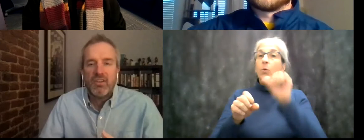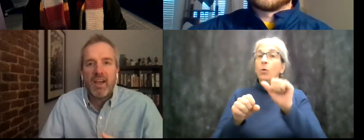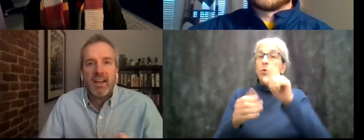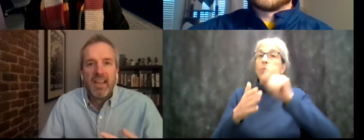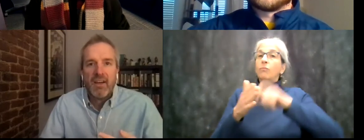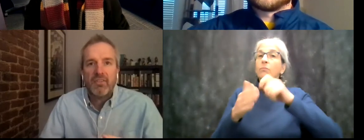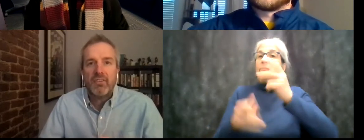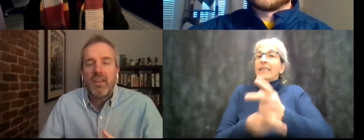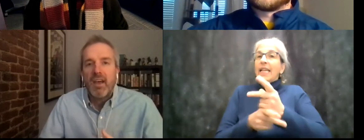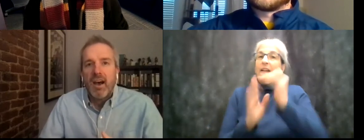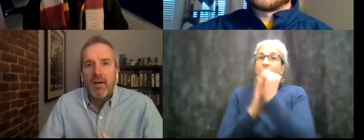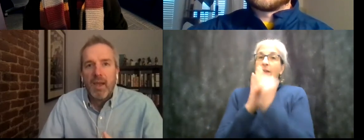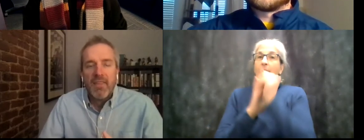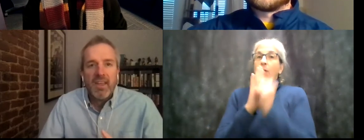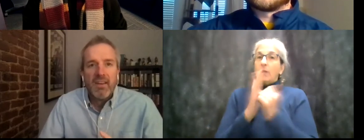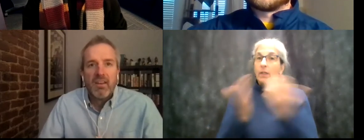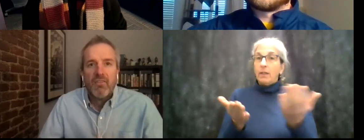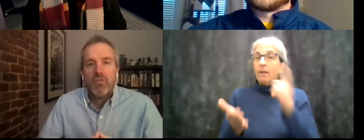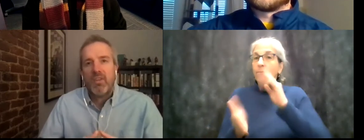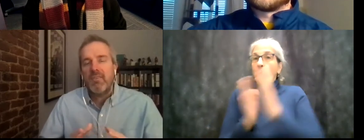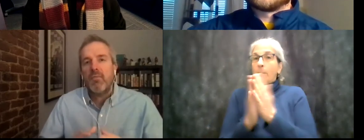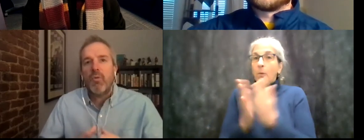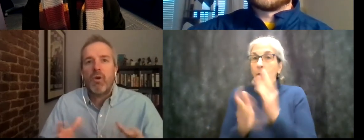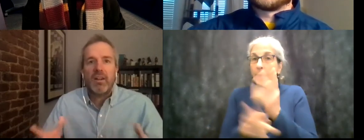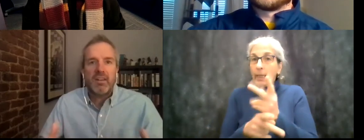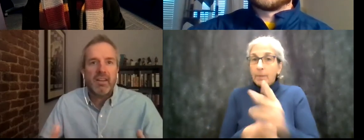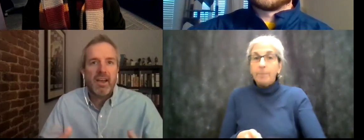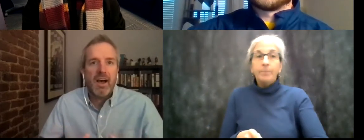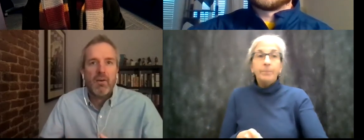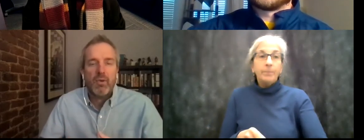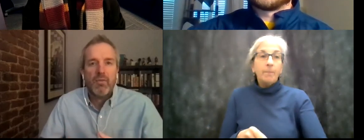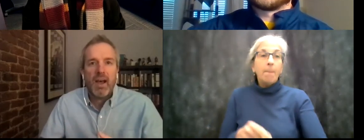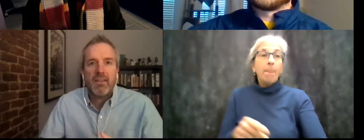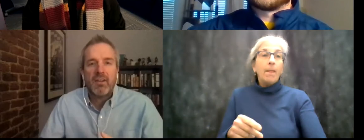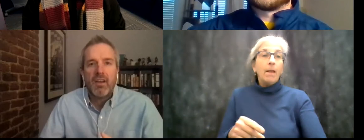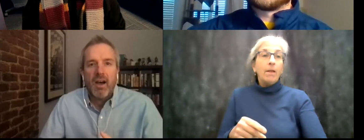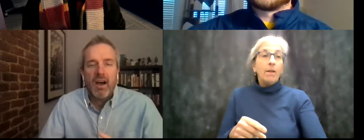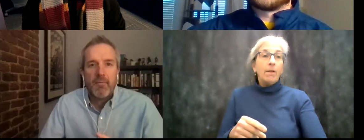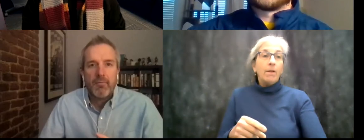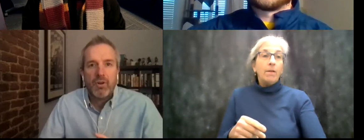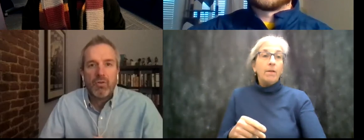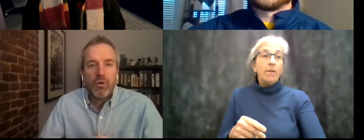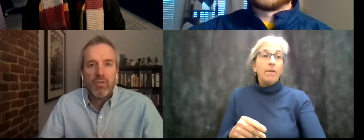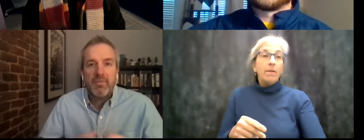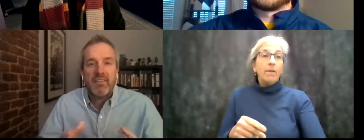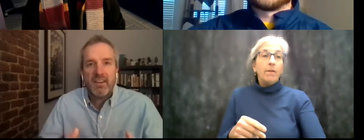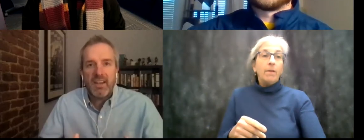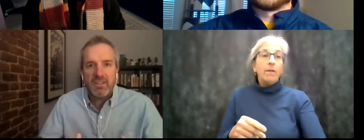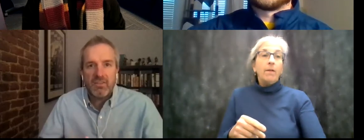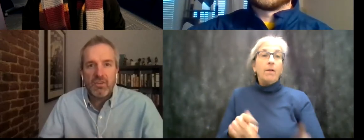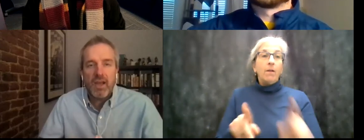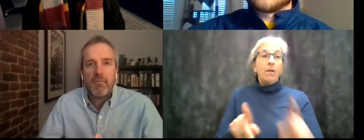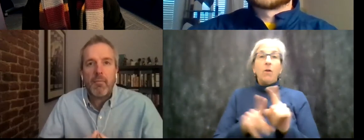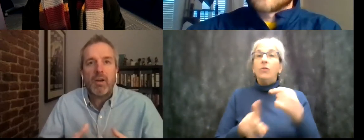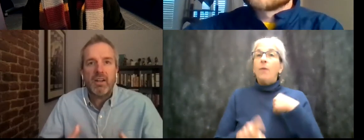So you've got accountants. And then if you think even more broadly, we've got, tourism destinations.